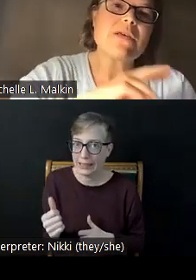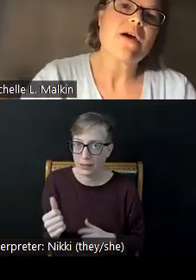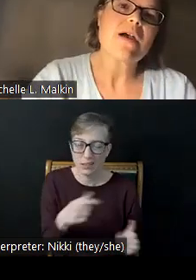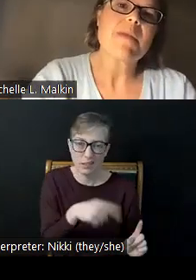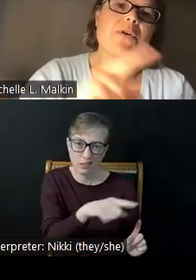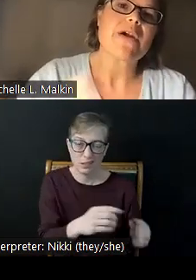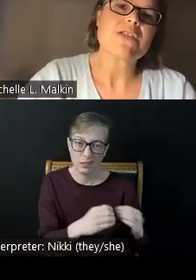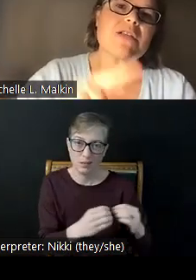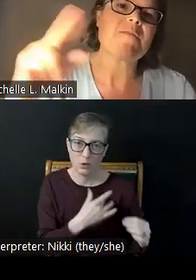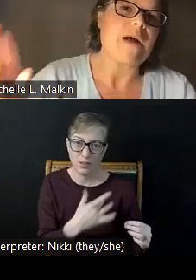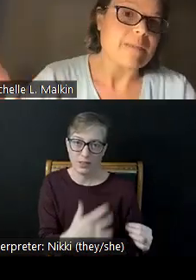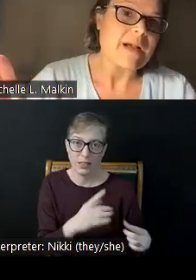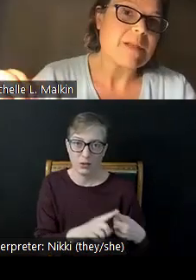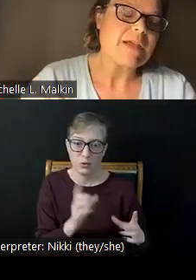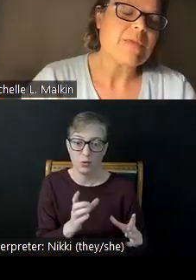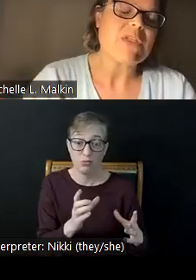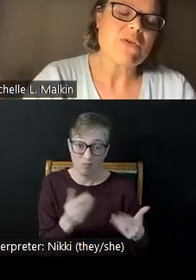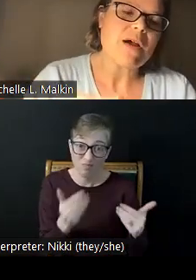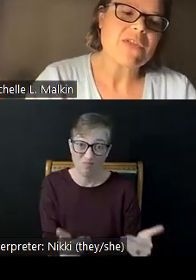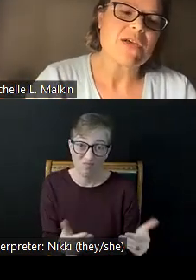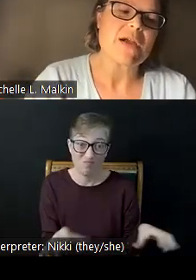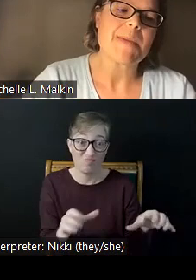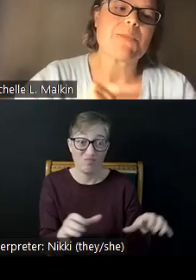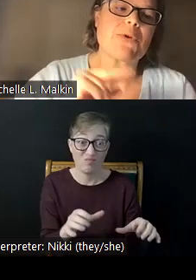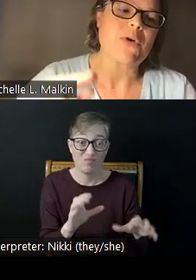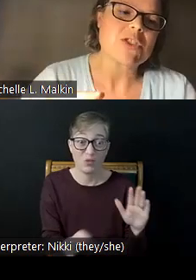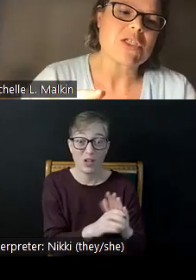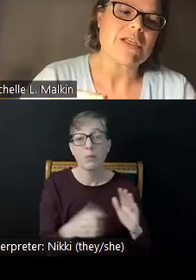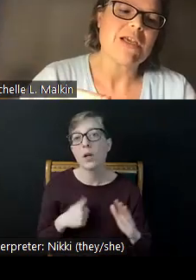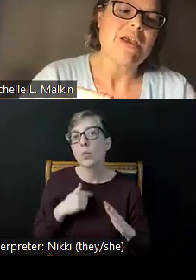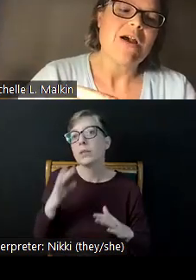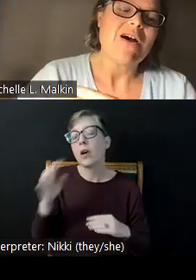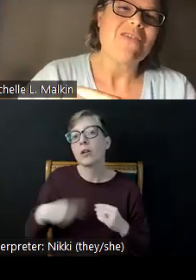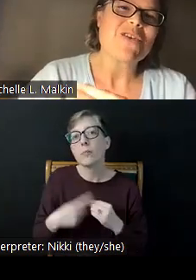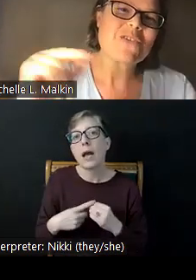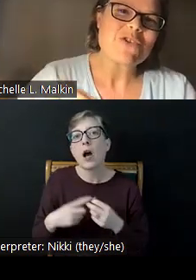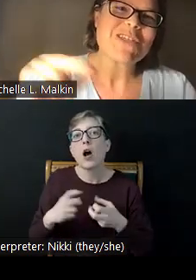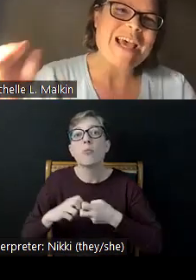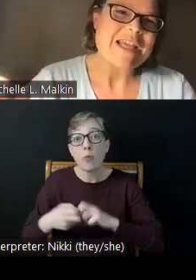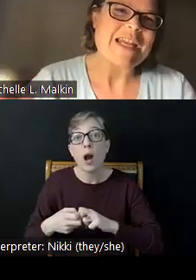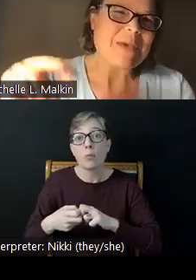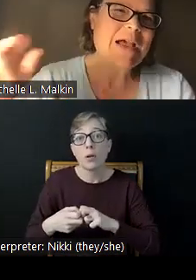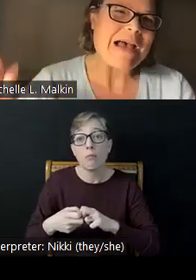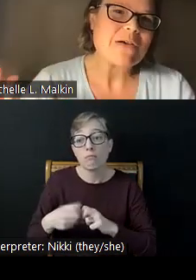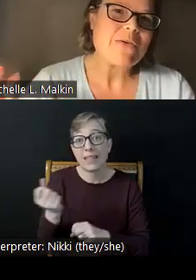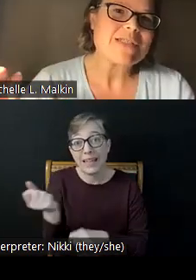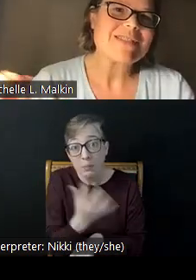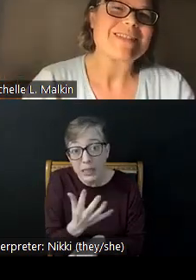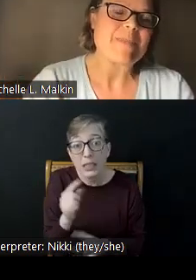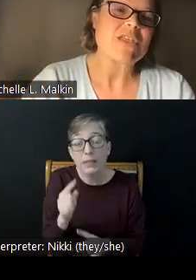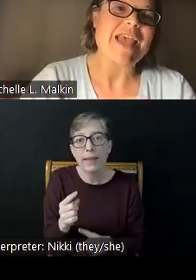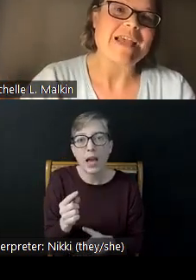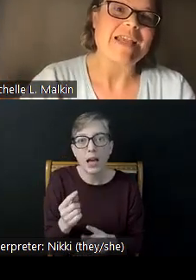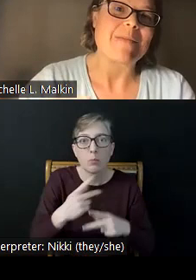we always are talking about the progression of problem gambling, but we don't often talk about the progression of the social and economic consequences,